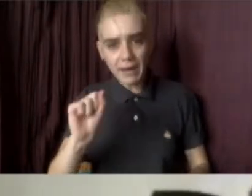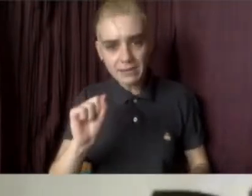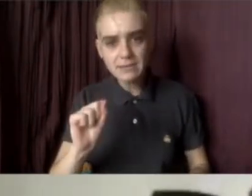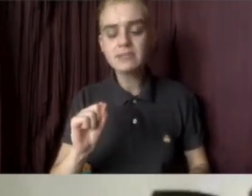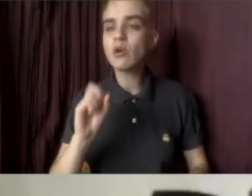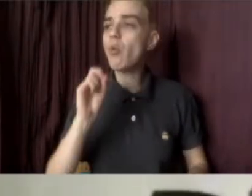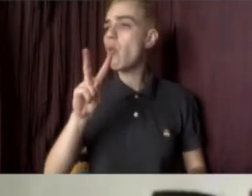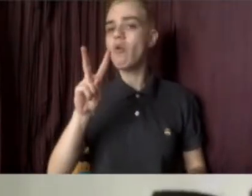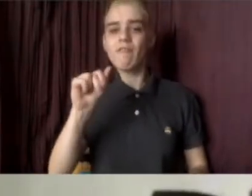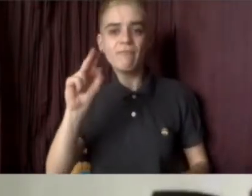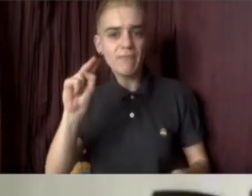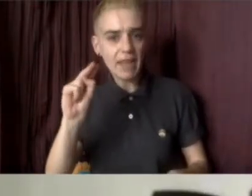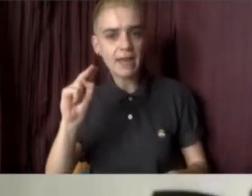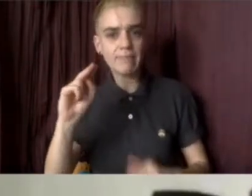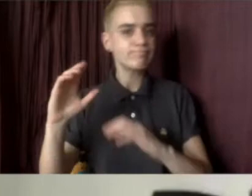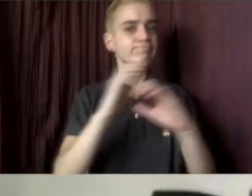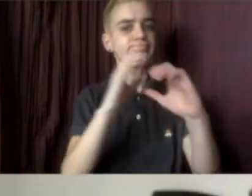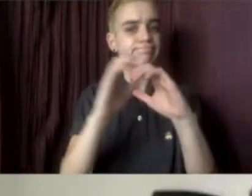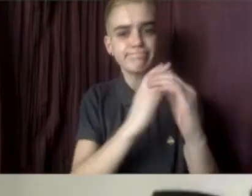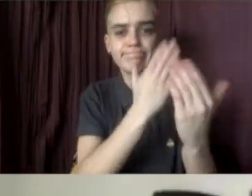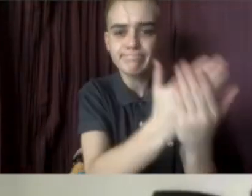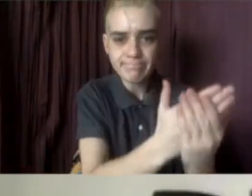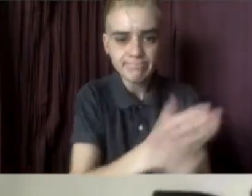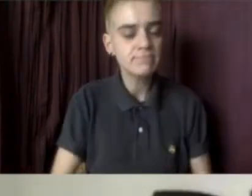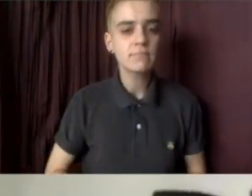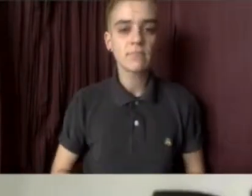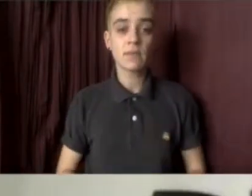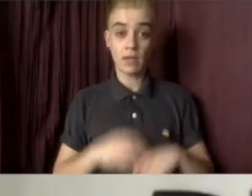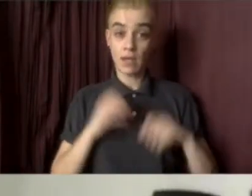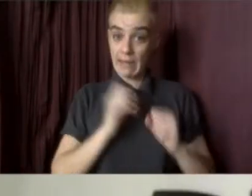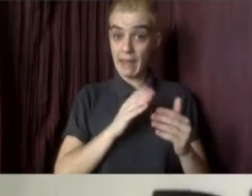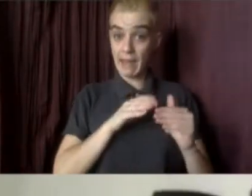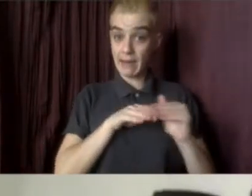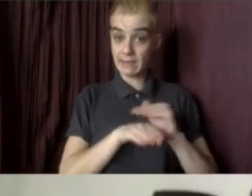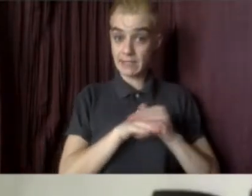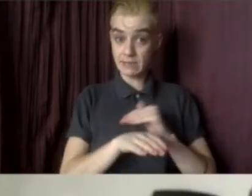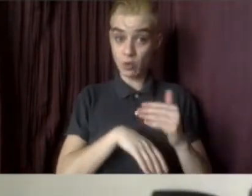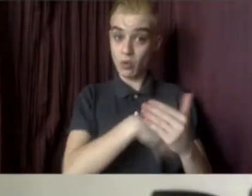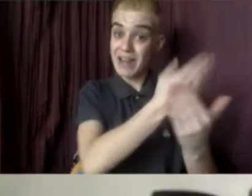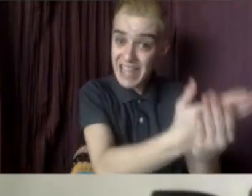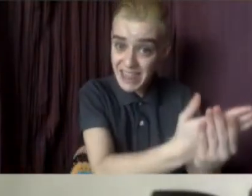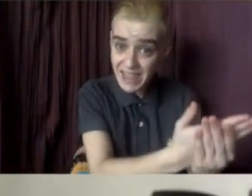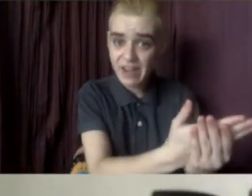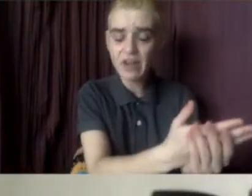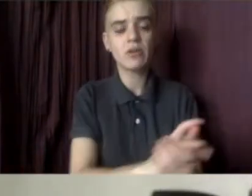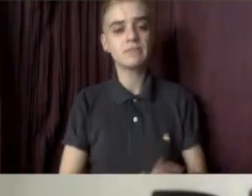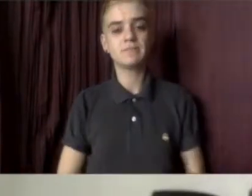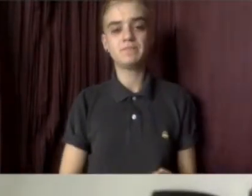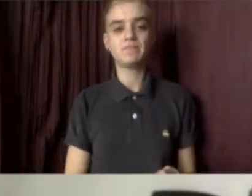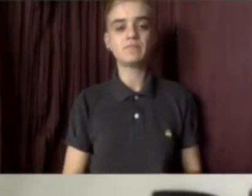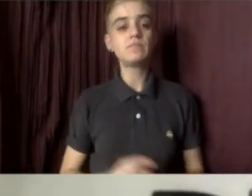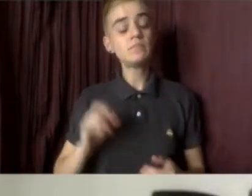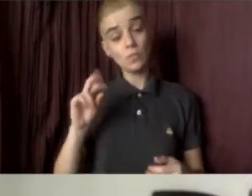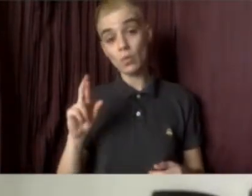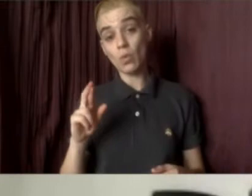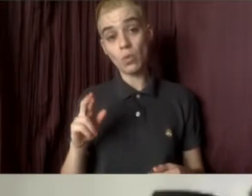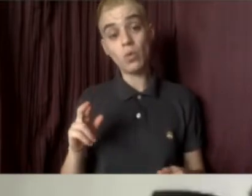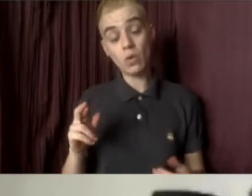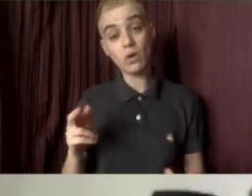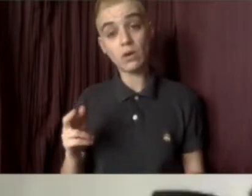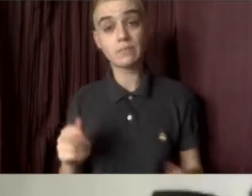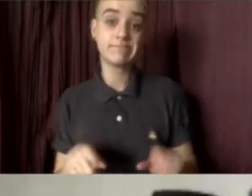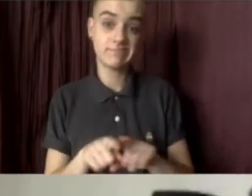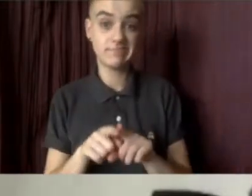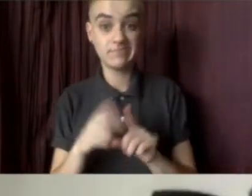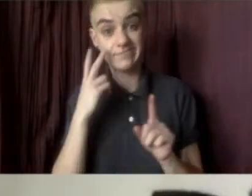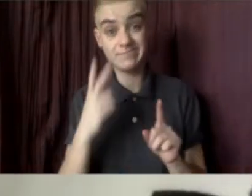street before the ballot, and then we're like, why are y'all doing that the week of election? Okay, hold on, we got to figure out another way to get our people to the